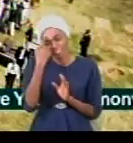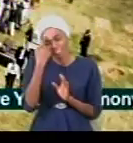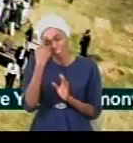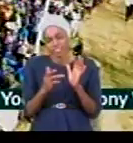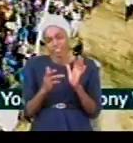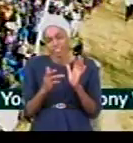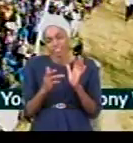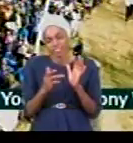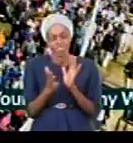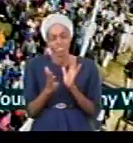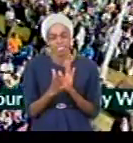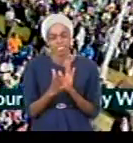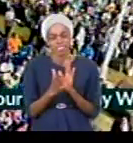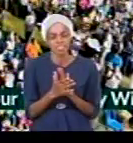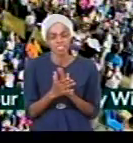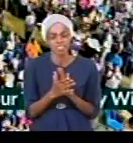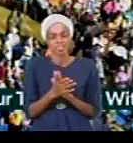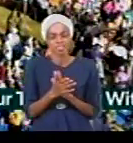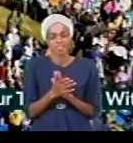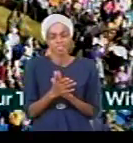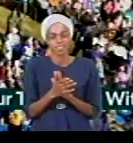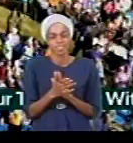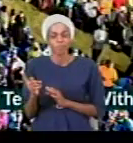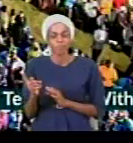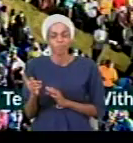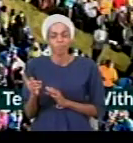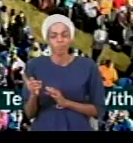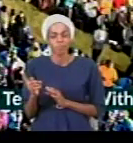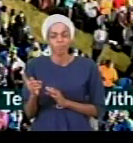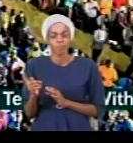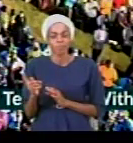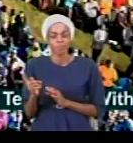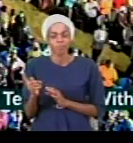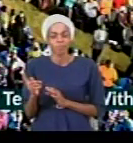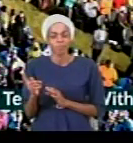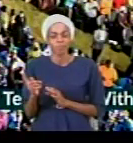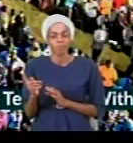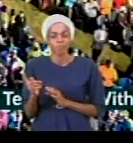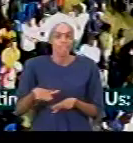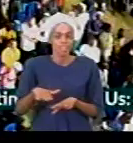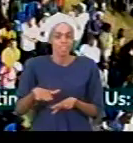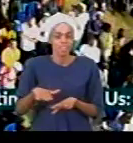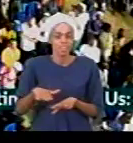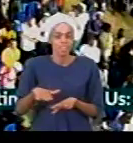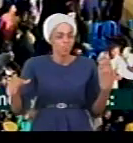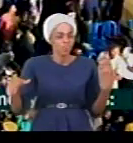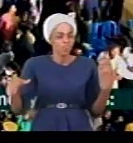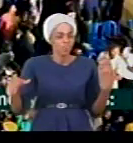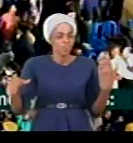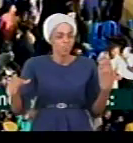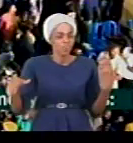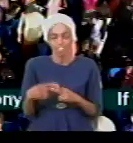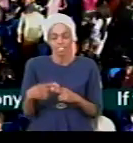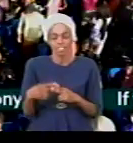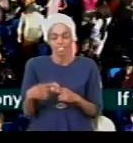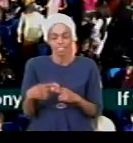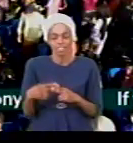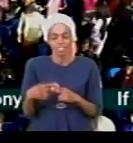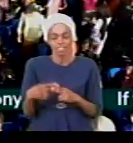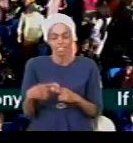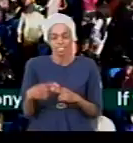four names the name above all four names Jubilation everywhere